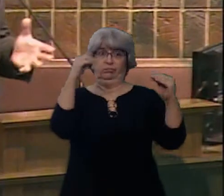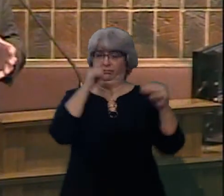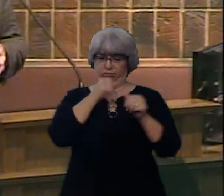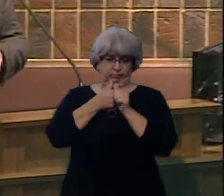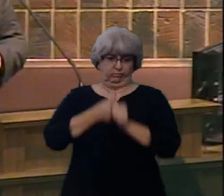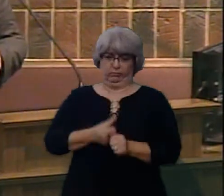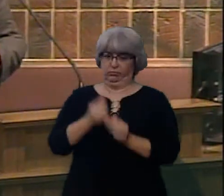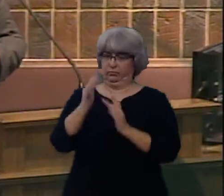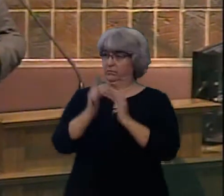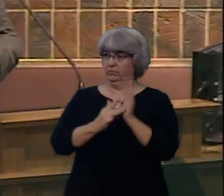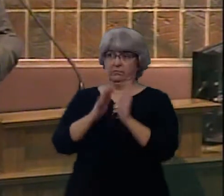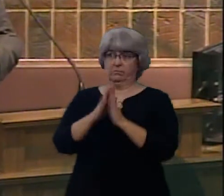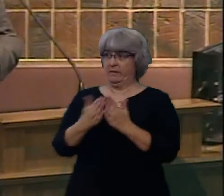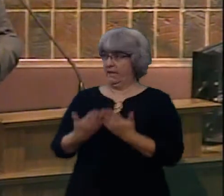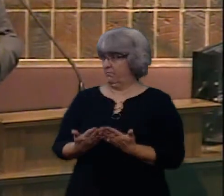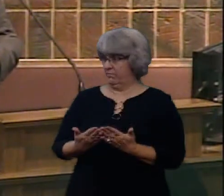accurately.